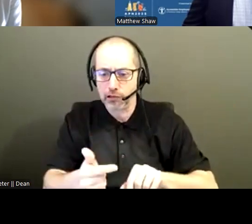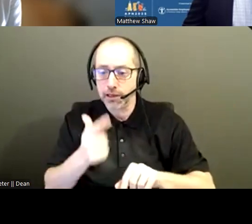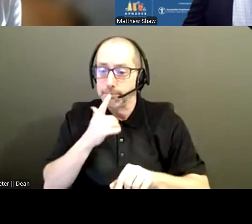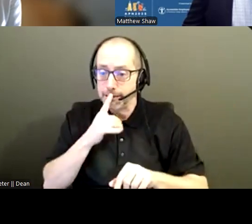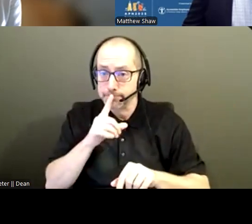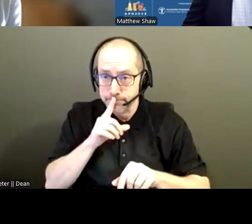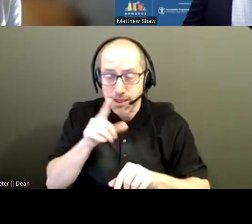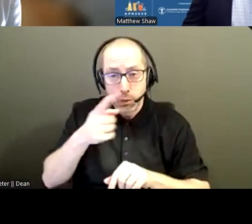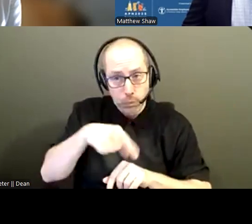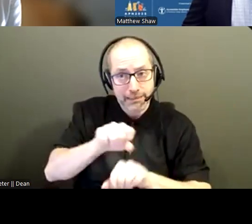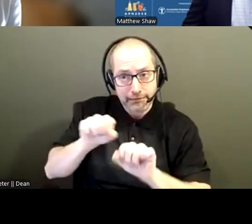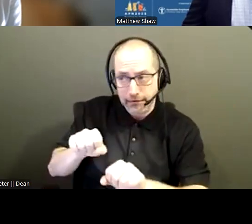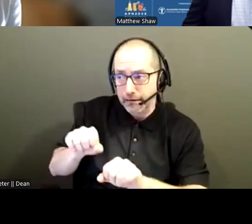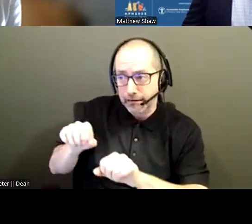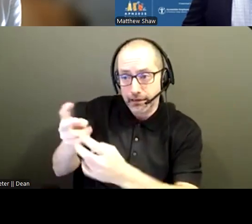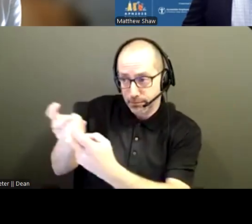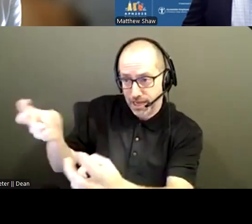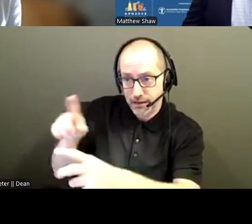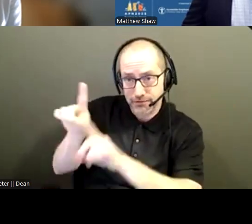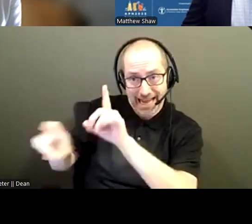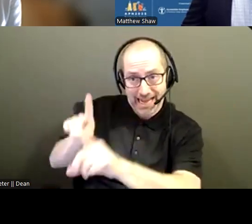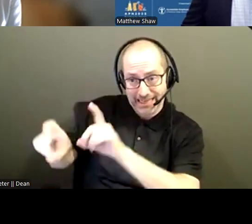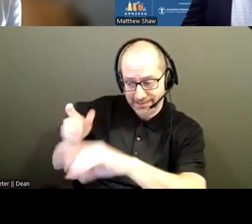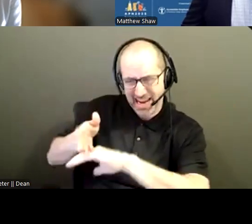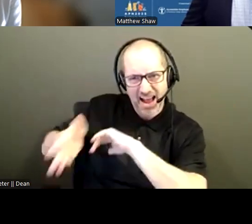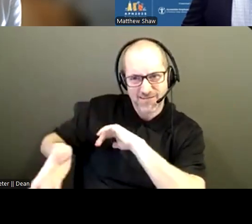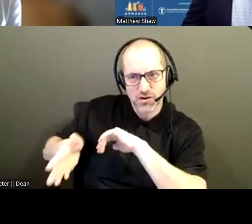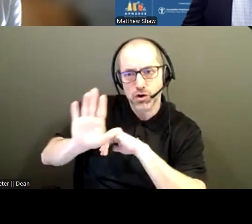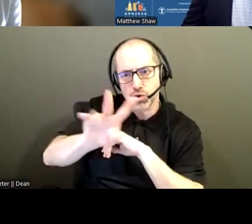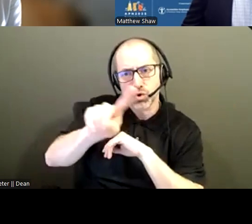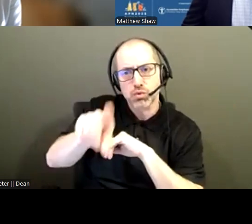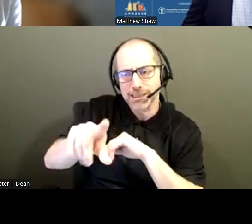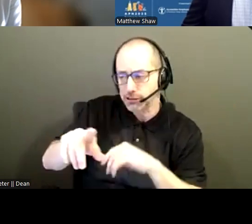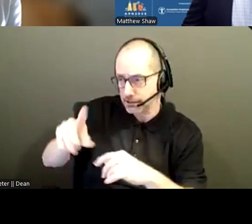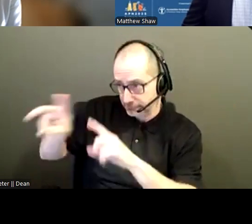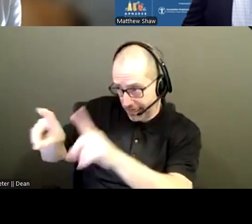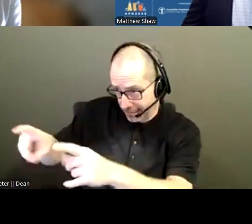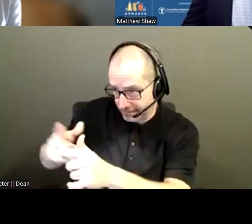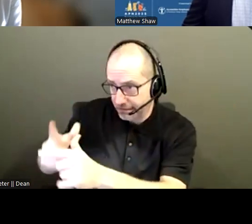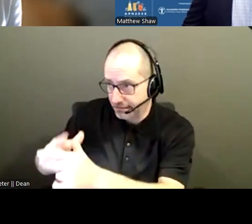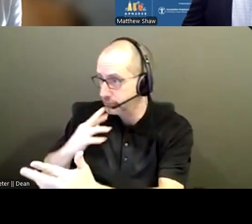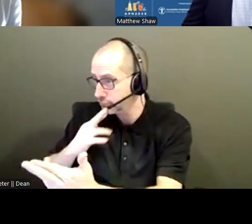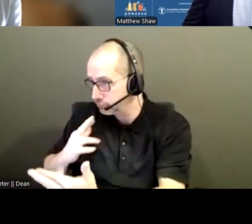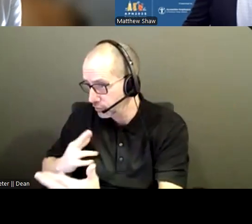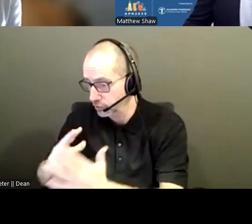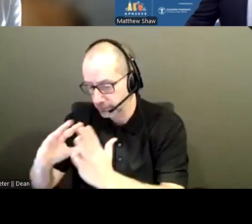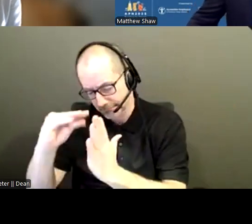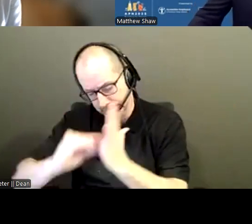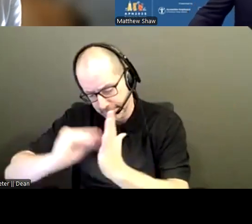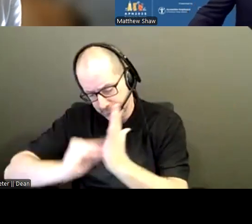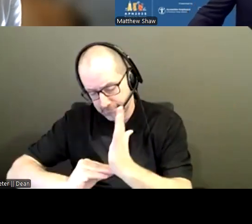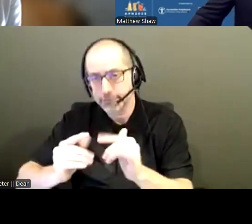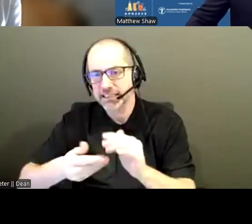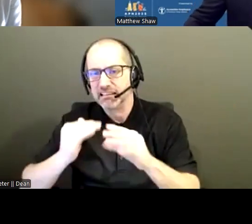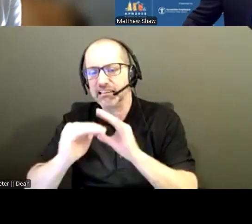after and get some responses that we can then share with the community that's here today that registered. I